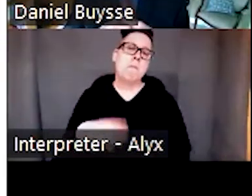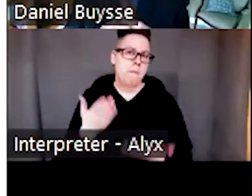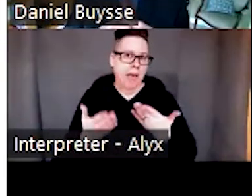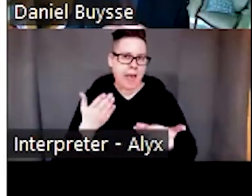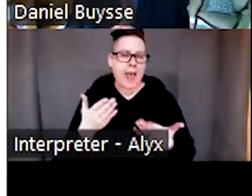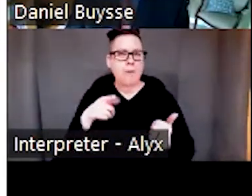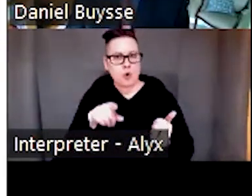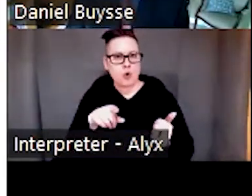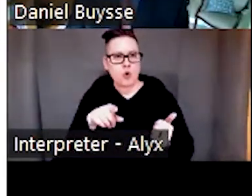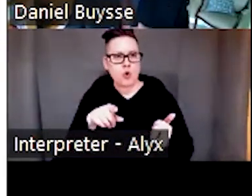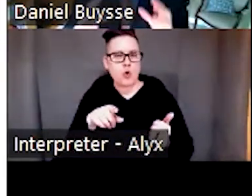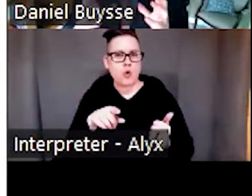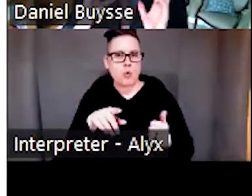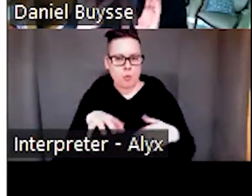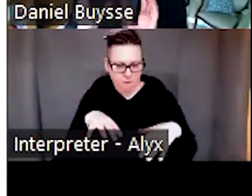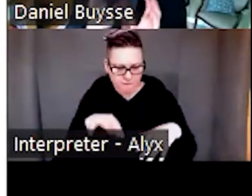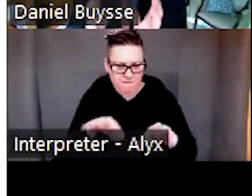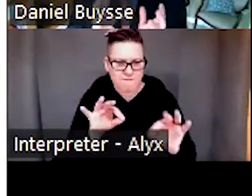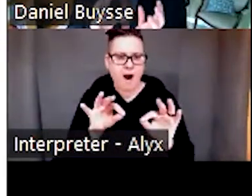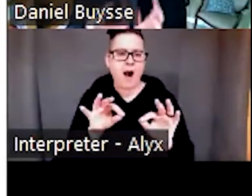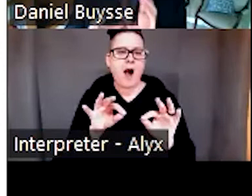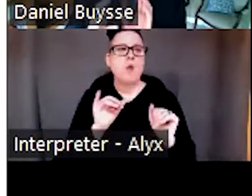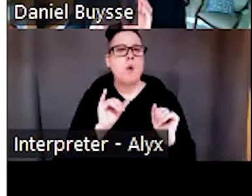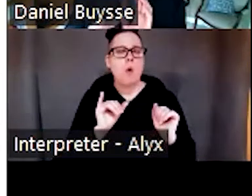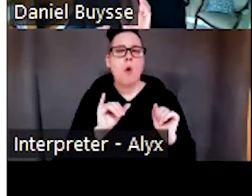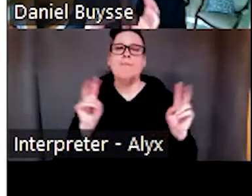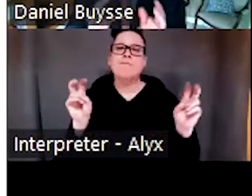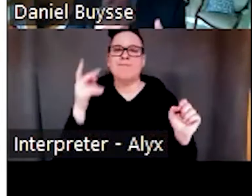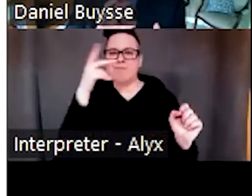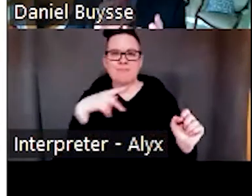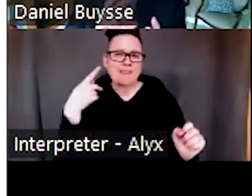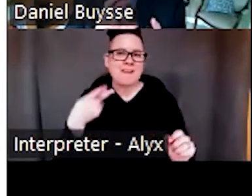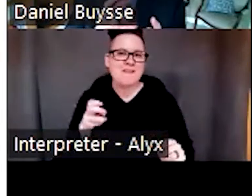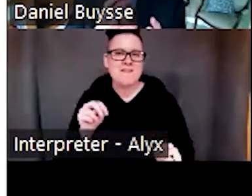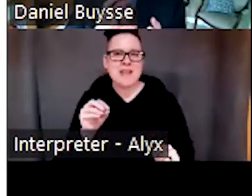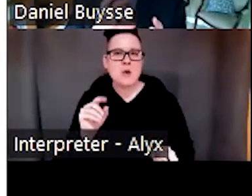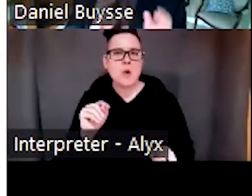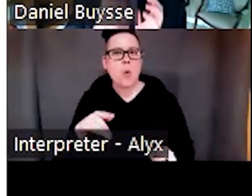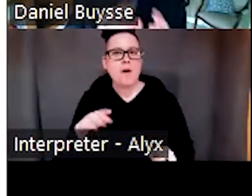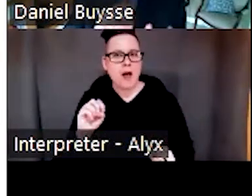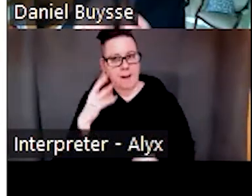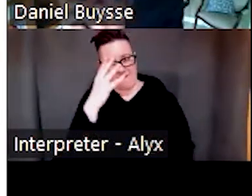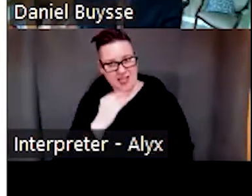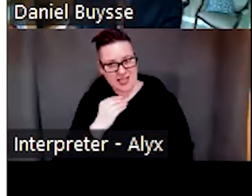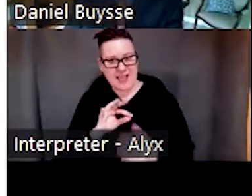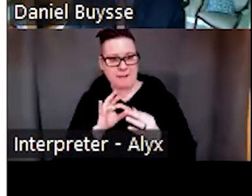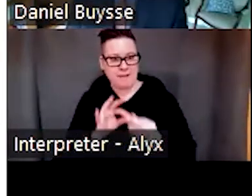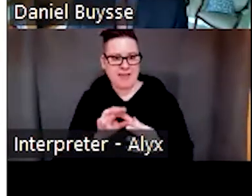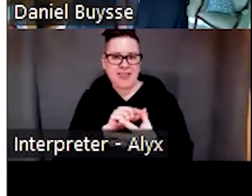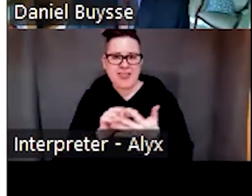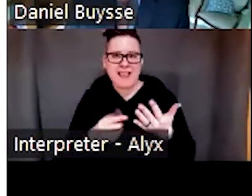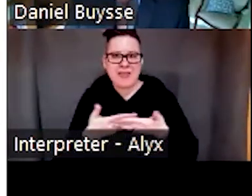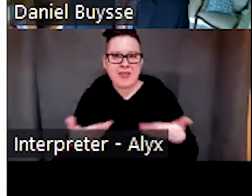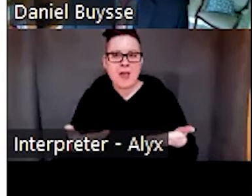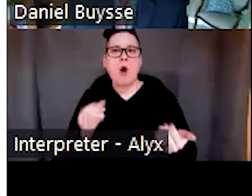derive empirically some phenotypes of sleep along these multiple dimensions that are specifically